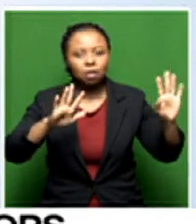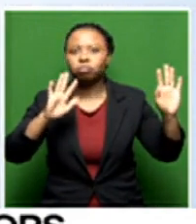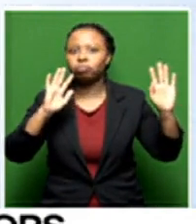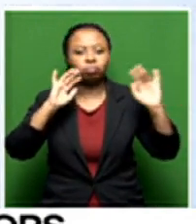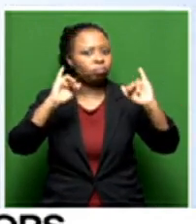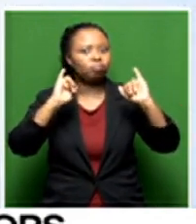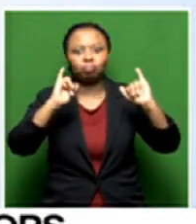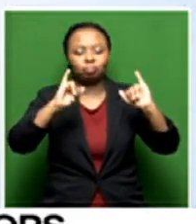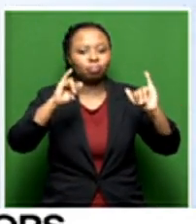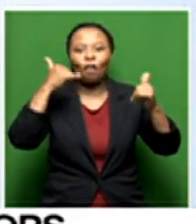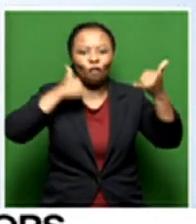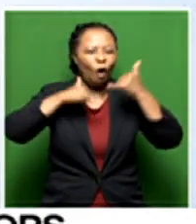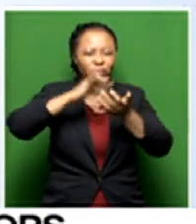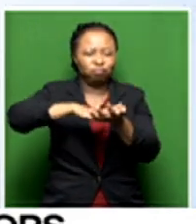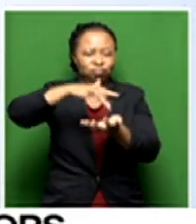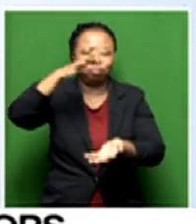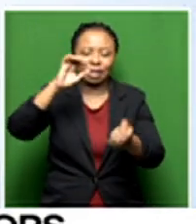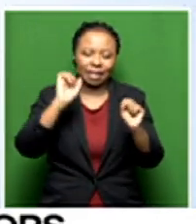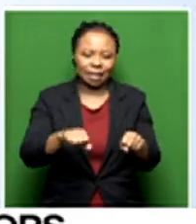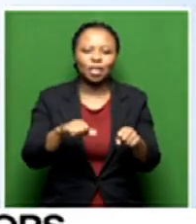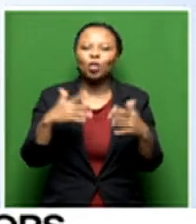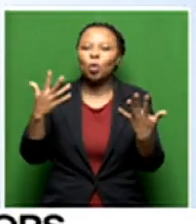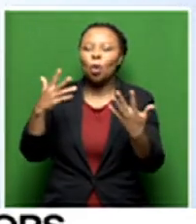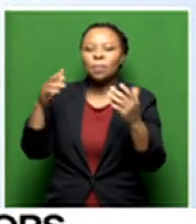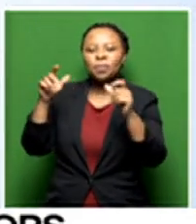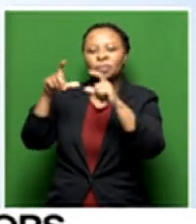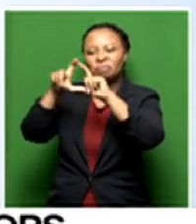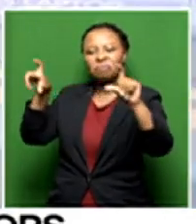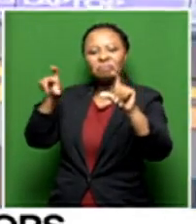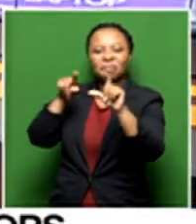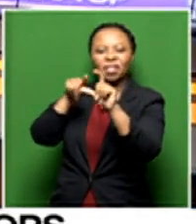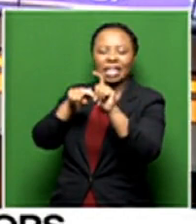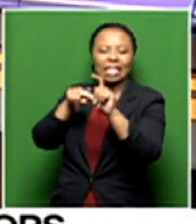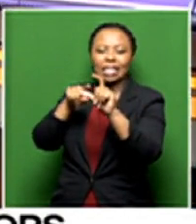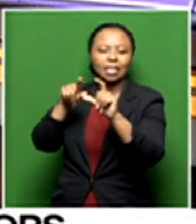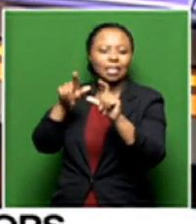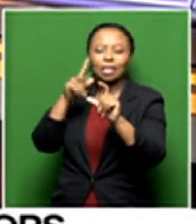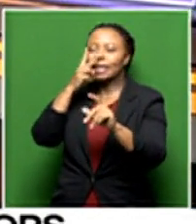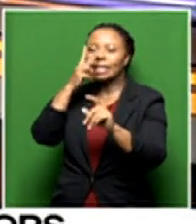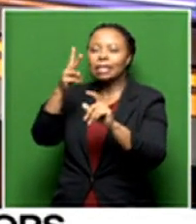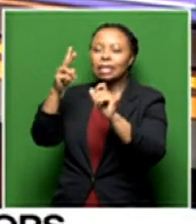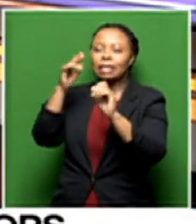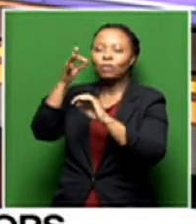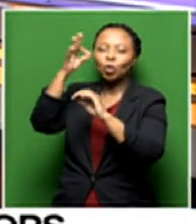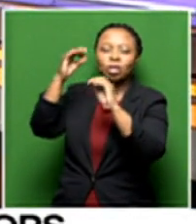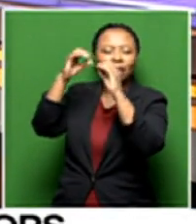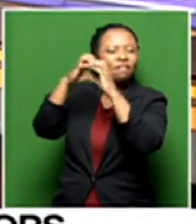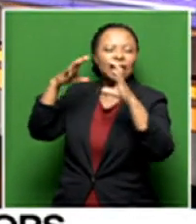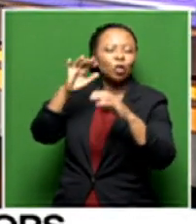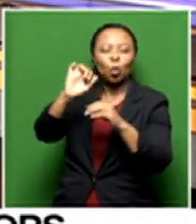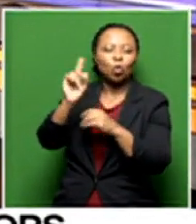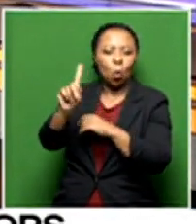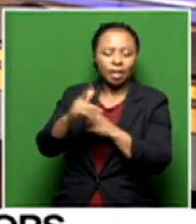big traffic. Mm. And where would you like to see this brand and laptop go? You know, for